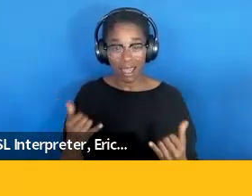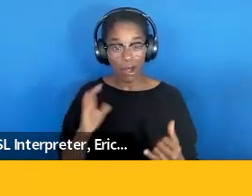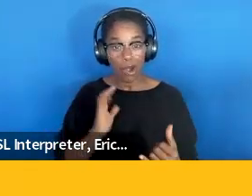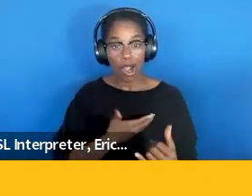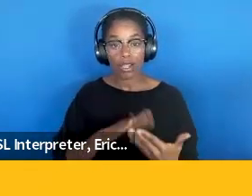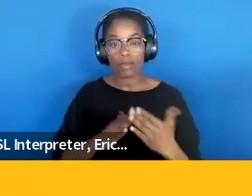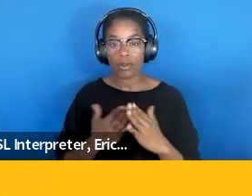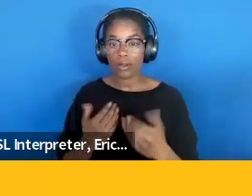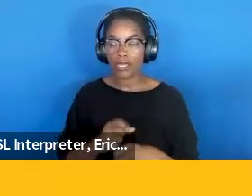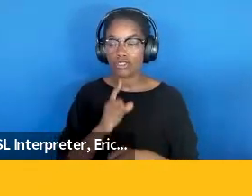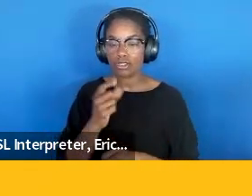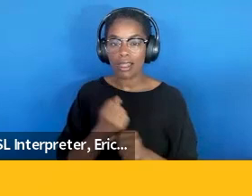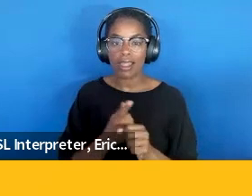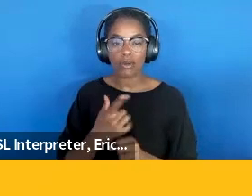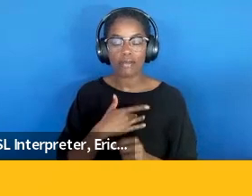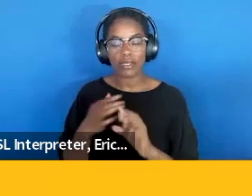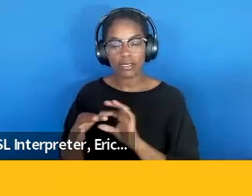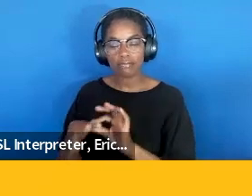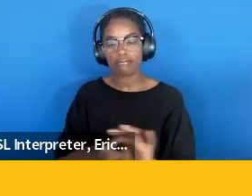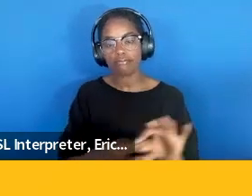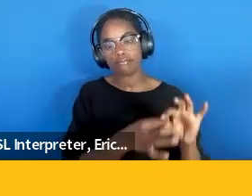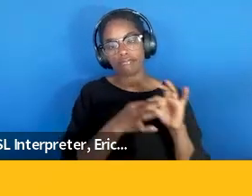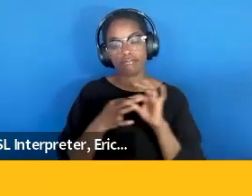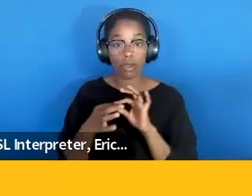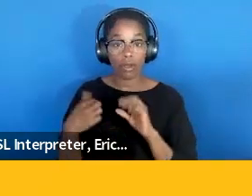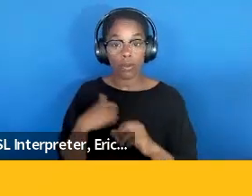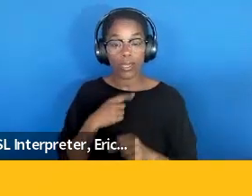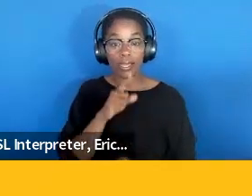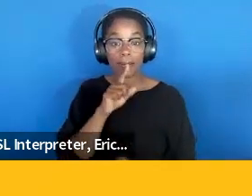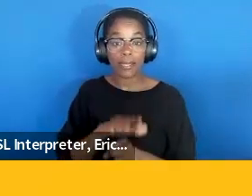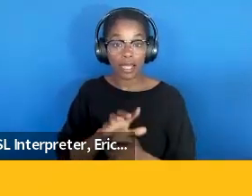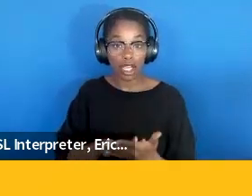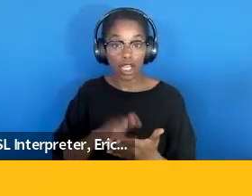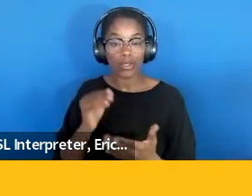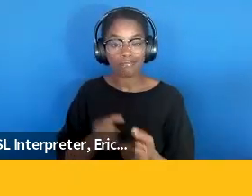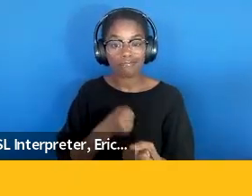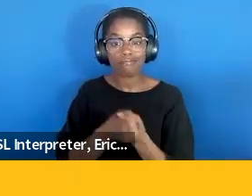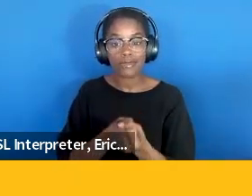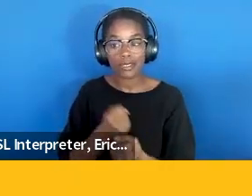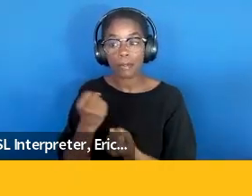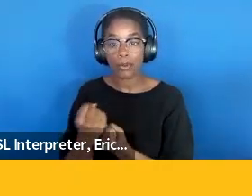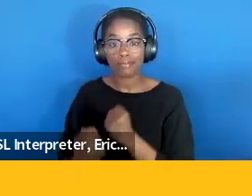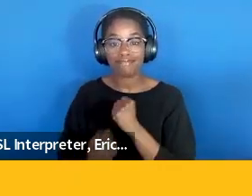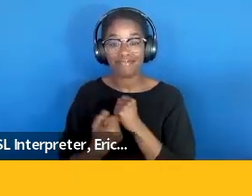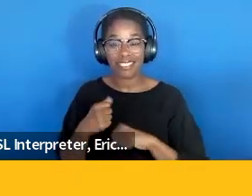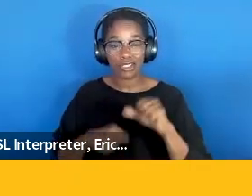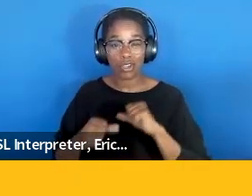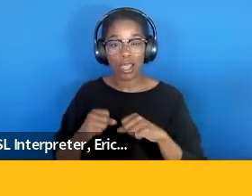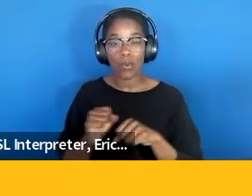a sense of belonging, and we commit to learning, to supporting one another, and working towards mutual